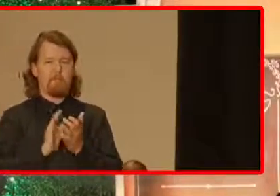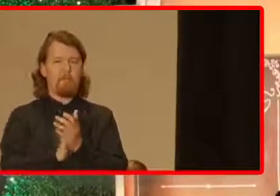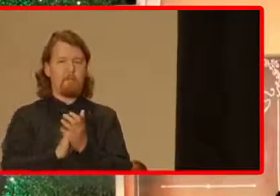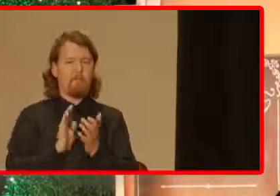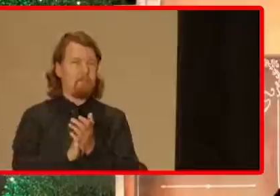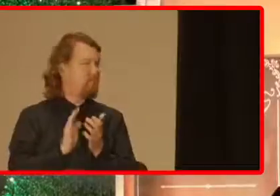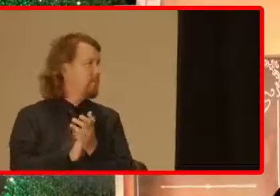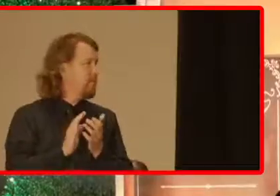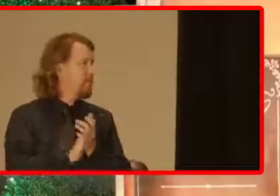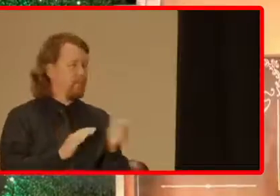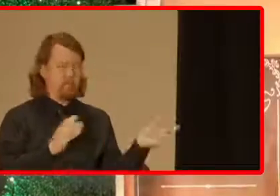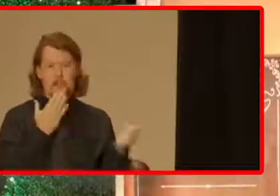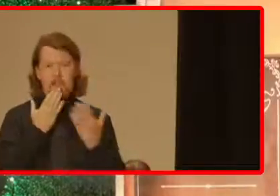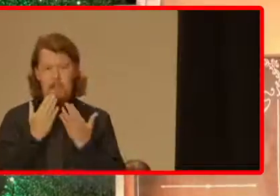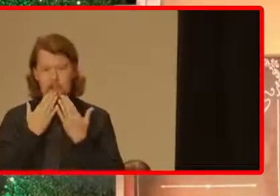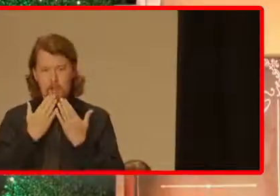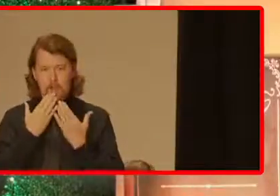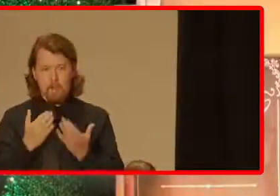Thank you. Thank you.